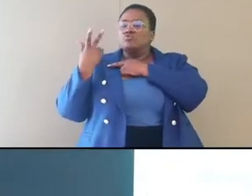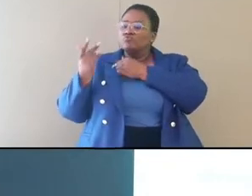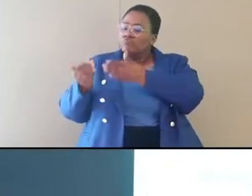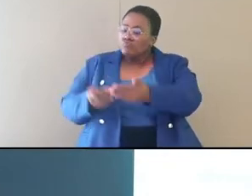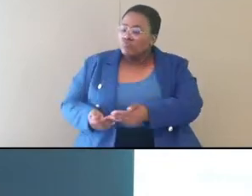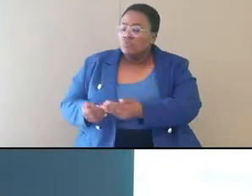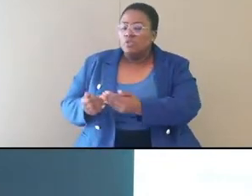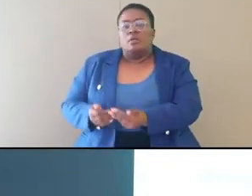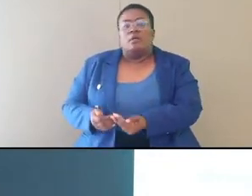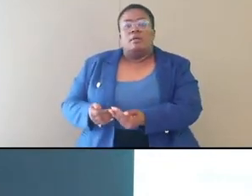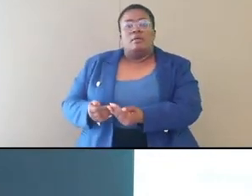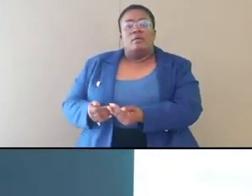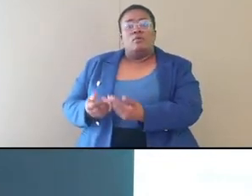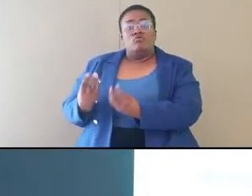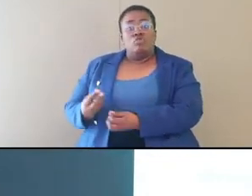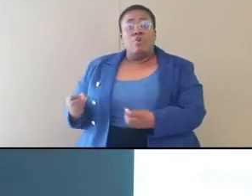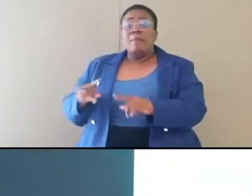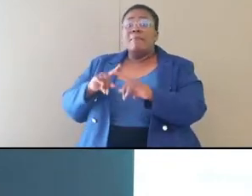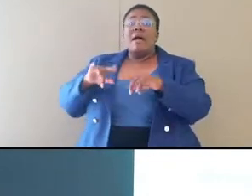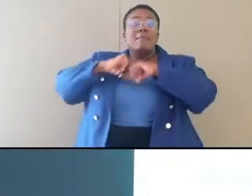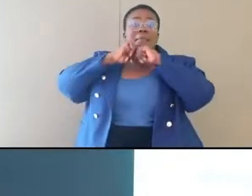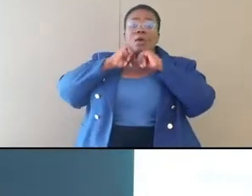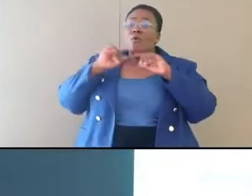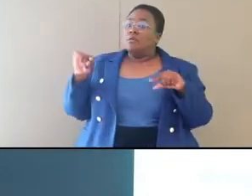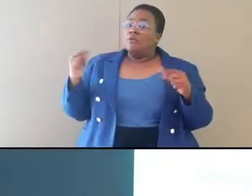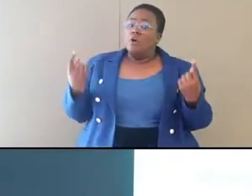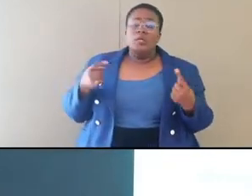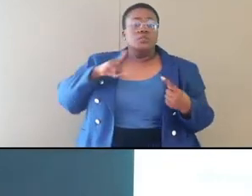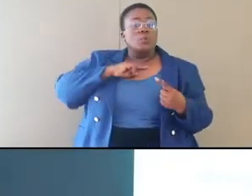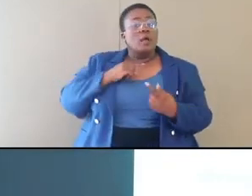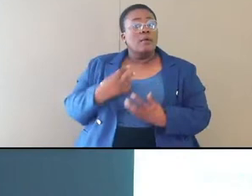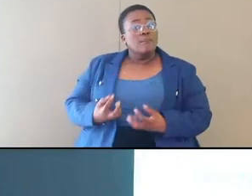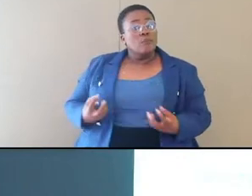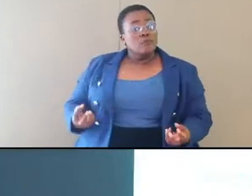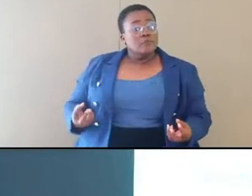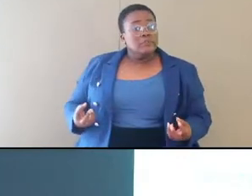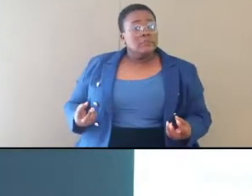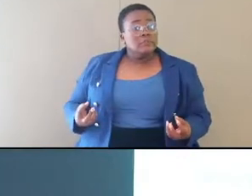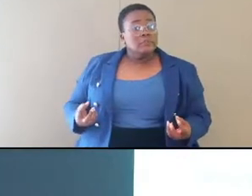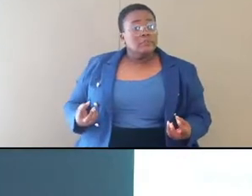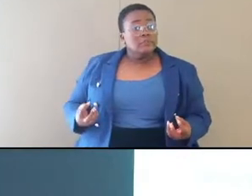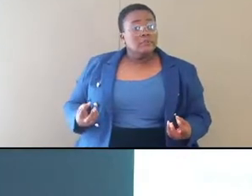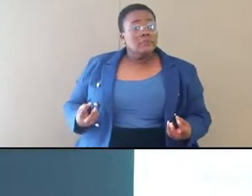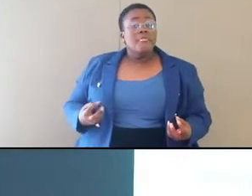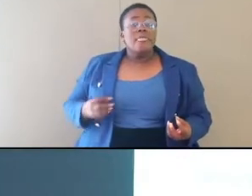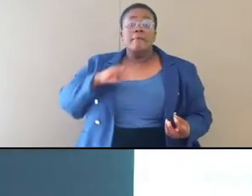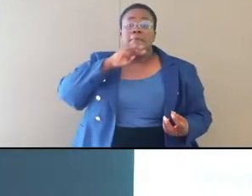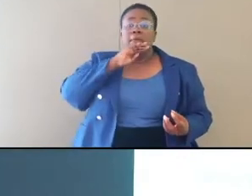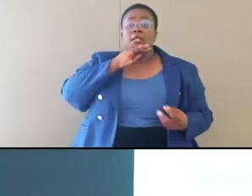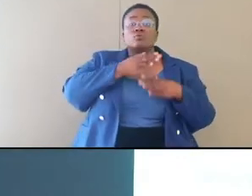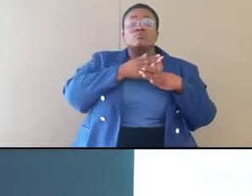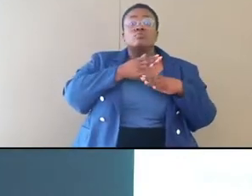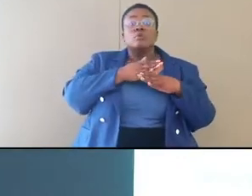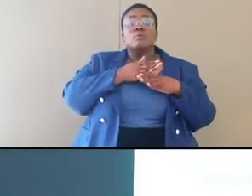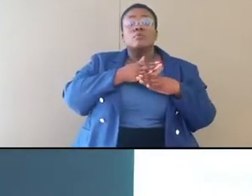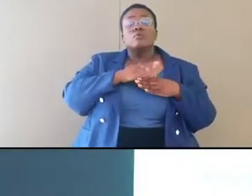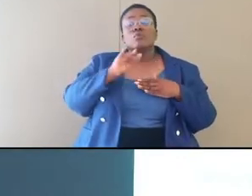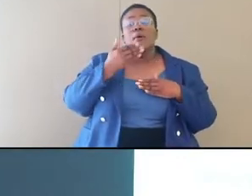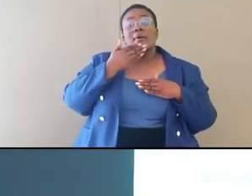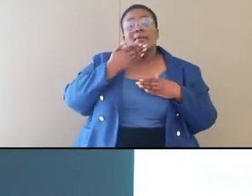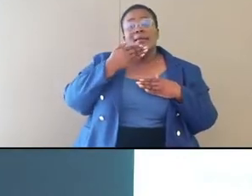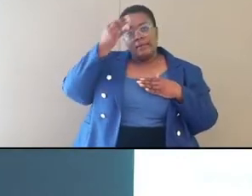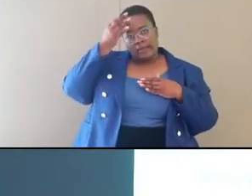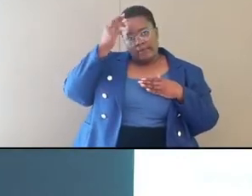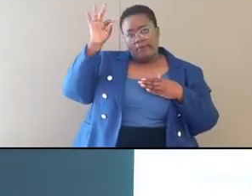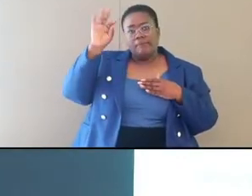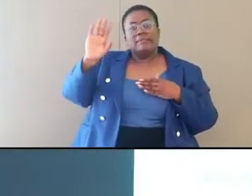this right, if parents are unable, for example, due to poverty, the duty shifts to the state in a secondary